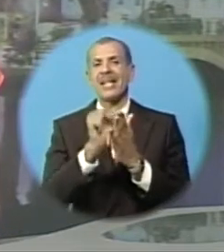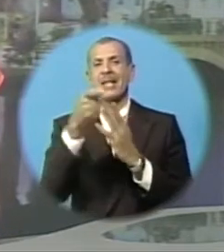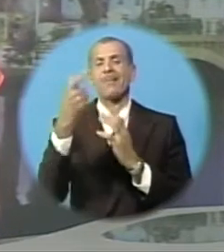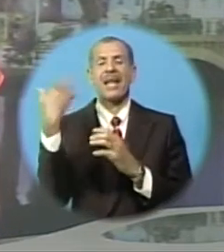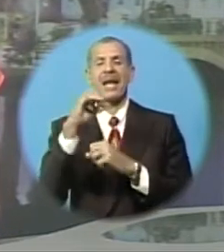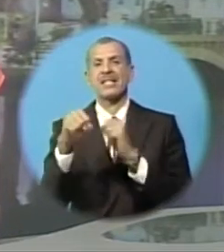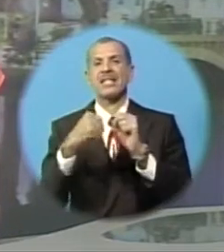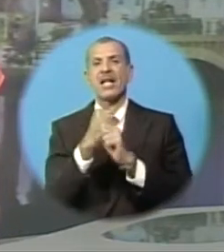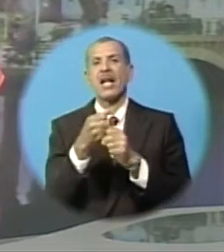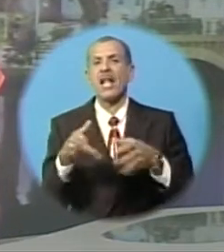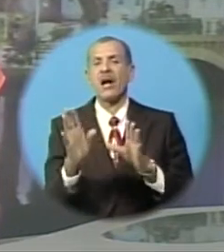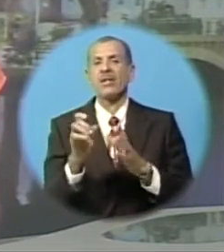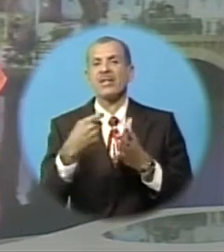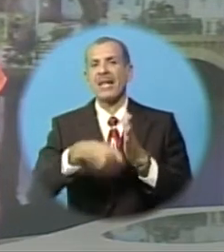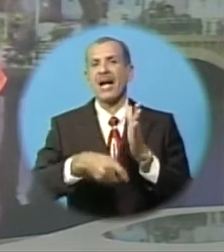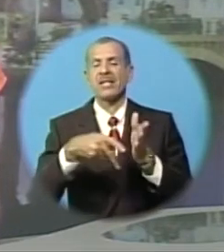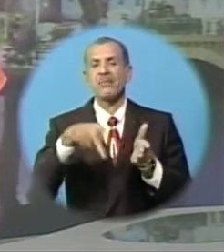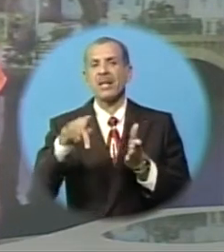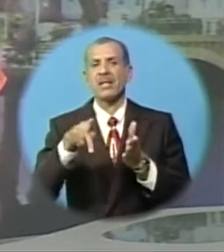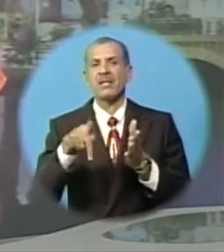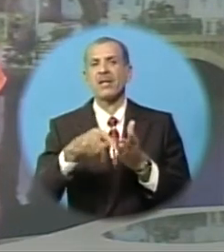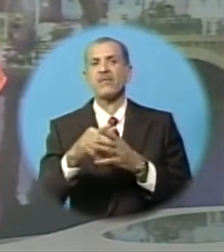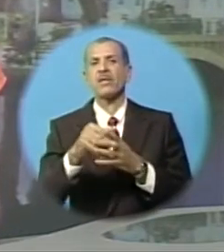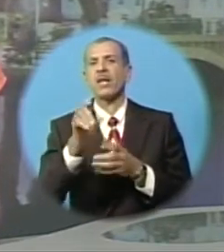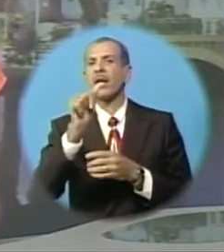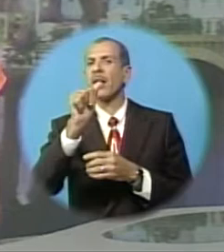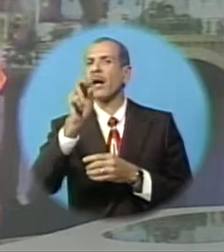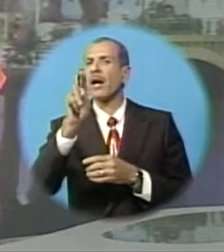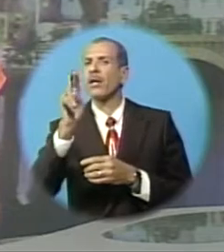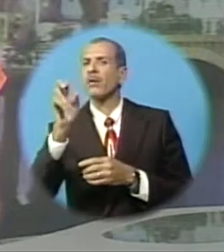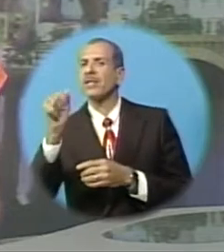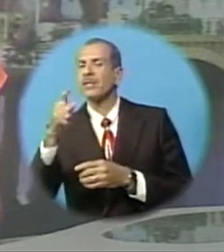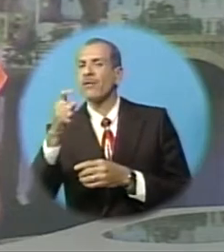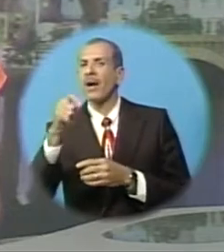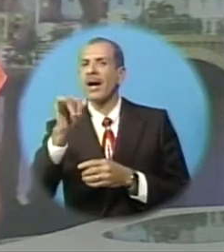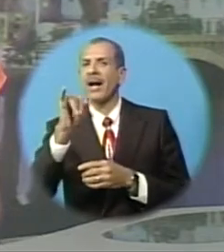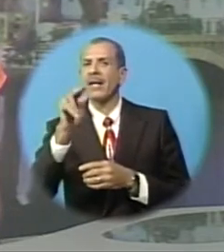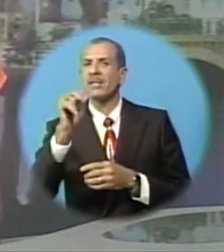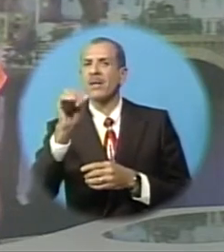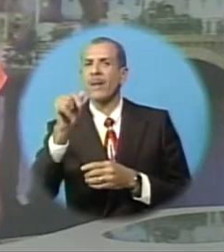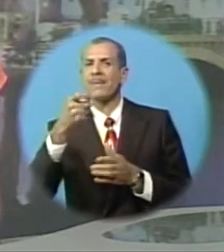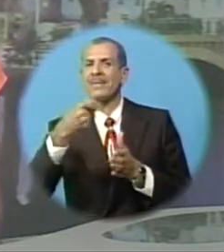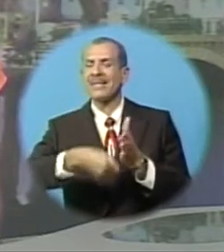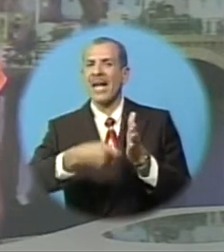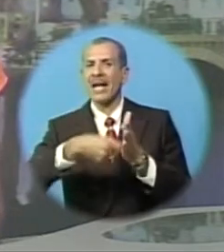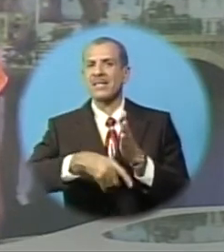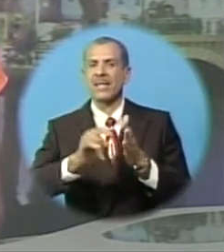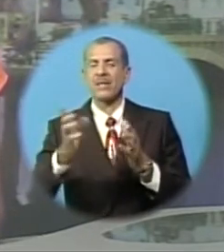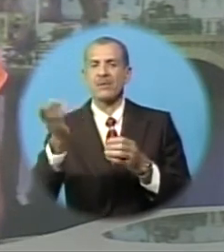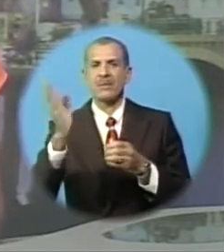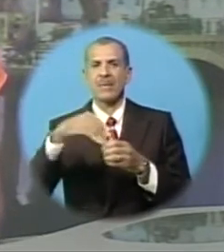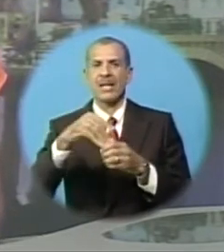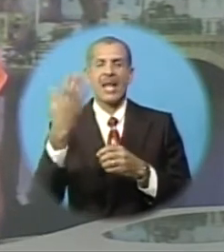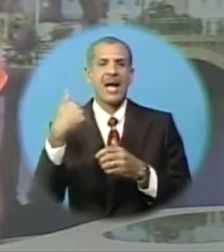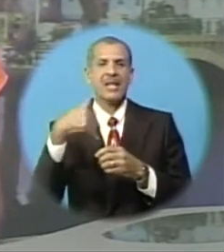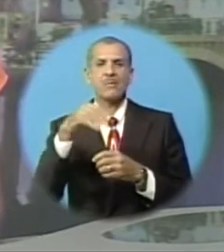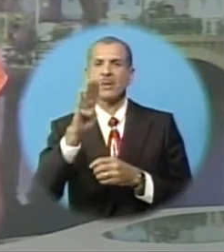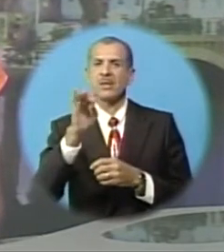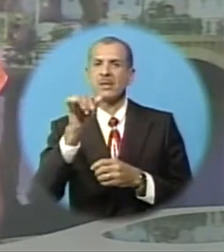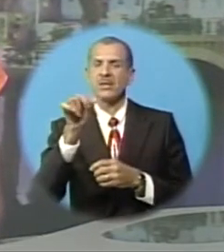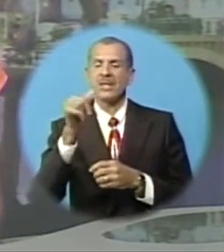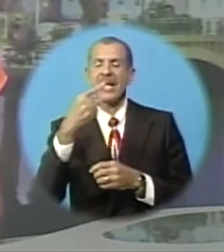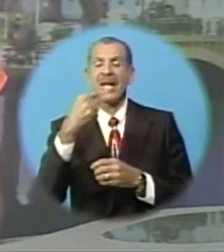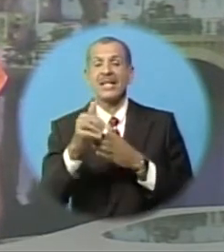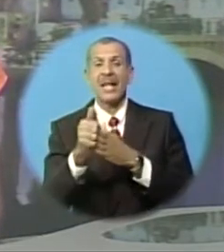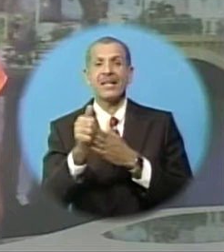last year, allows taxpayers to catch up on arrears owed on income tax. It was implemented in the last budget. Minister Sinclair led off